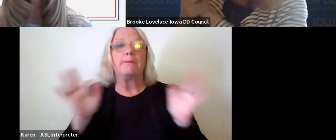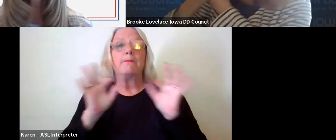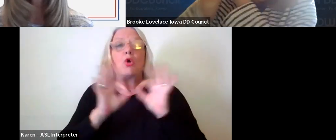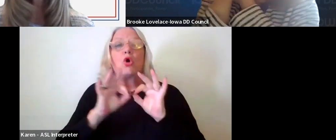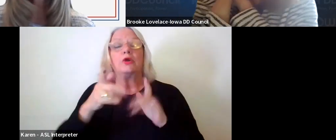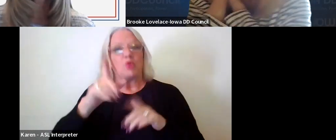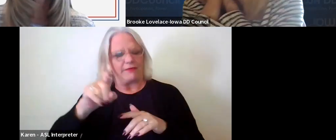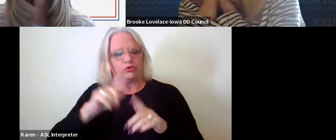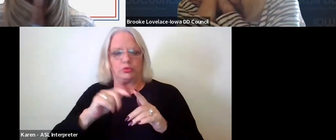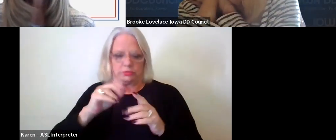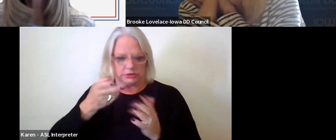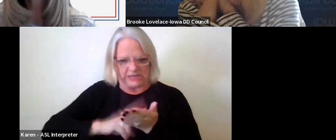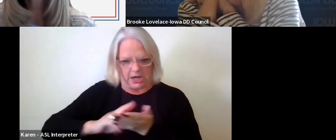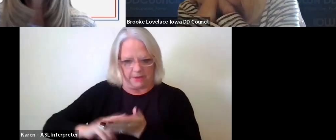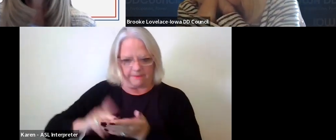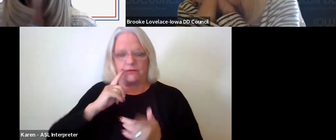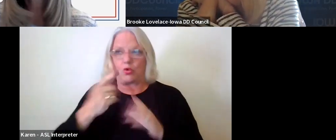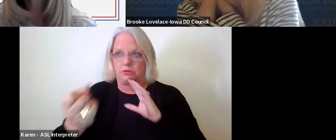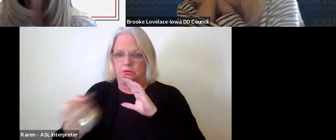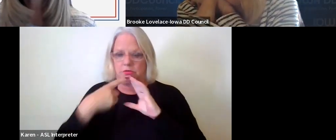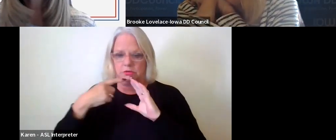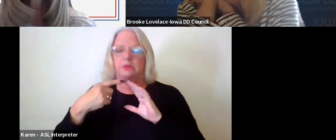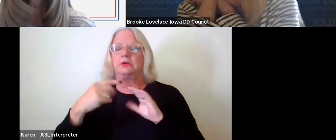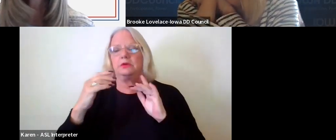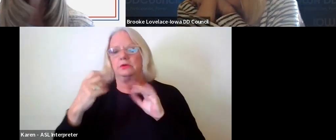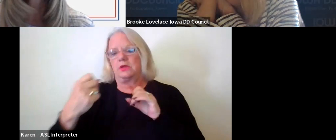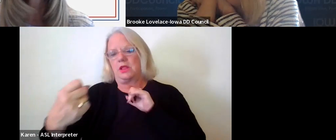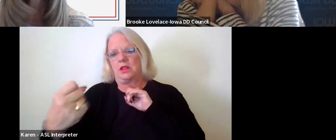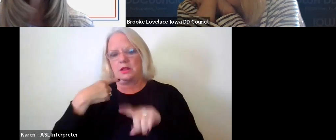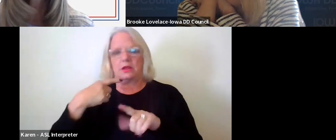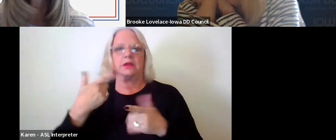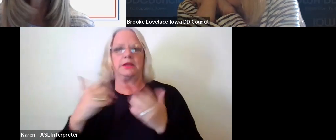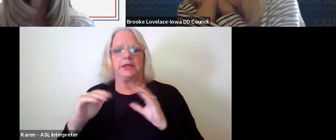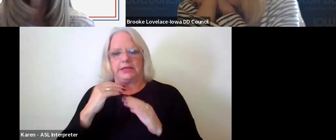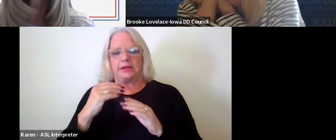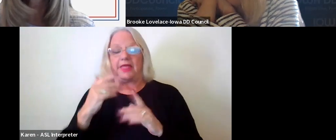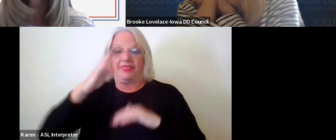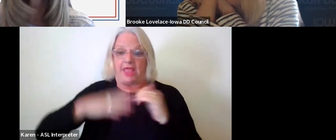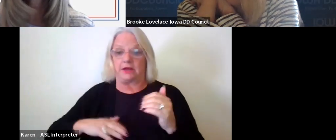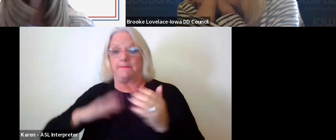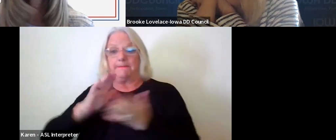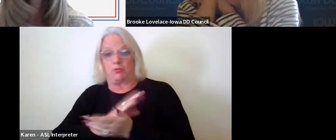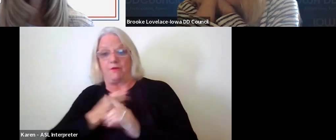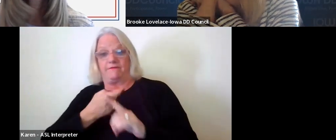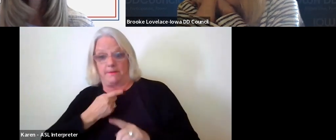in two different places, but in both cases, they're going to really help reduce the fees overall.